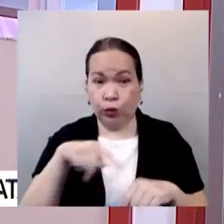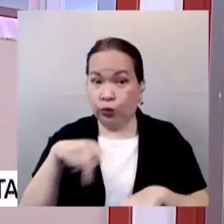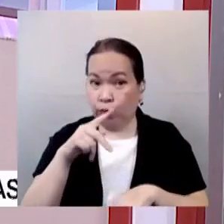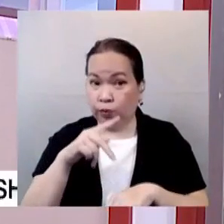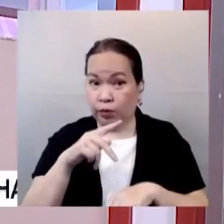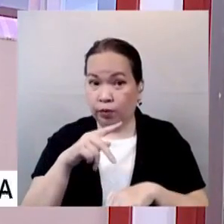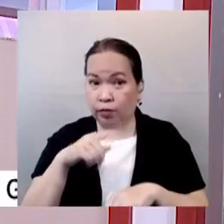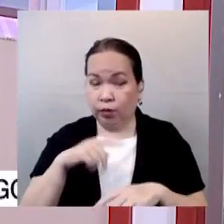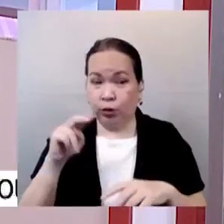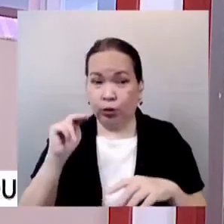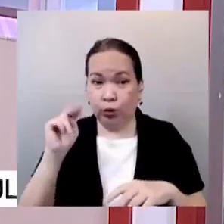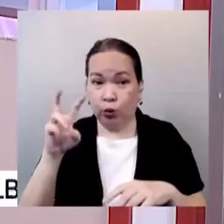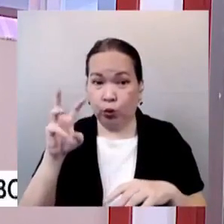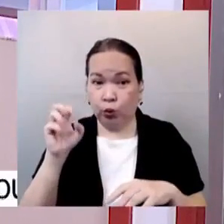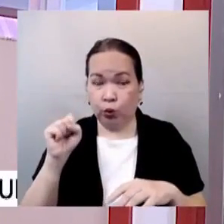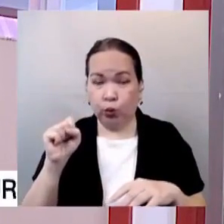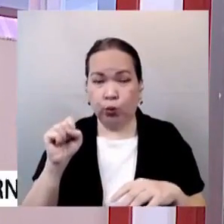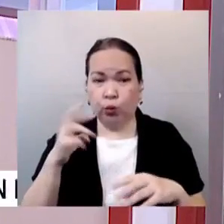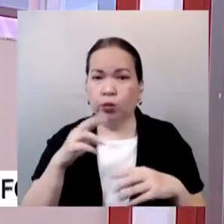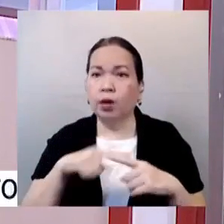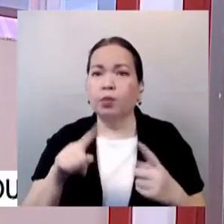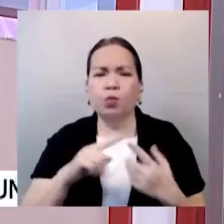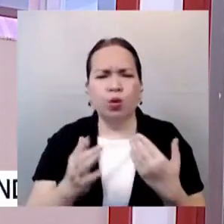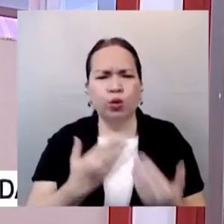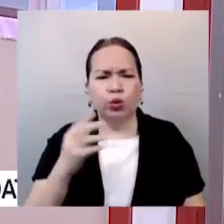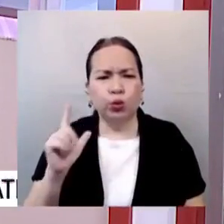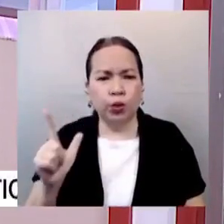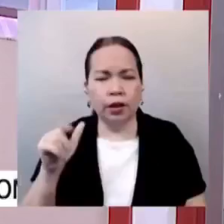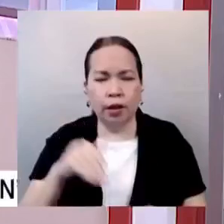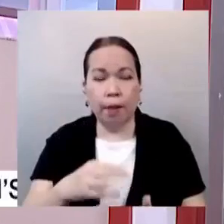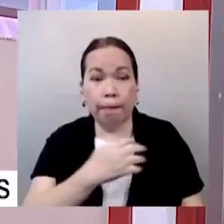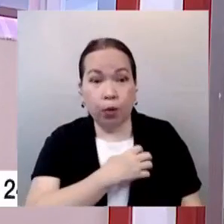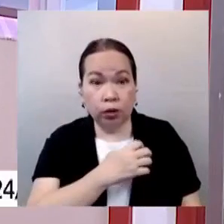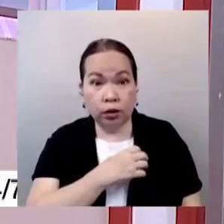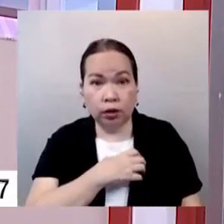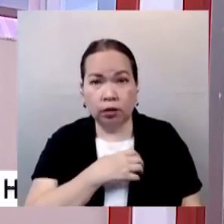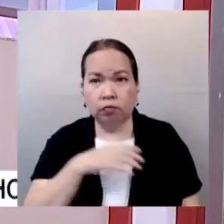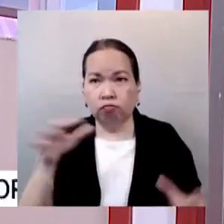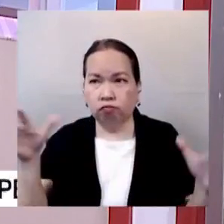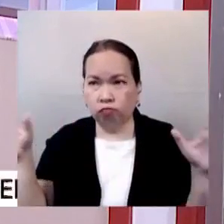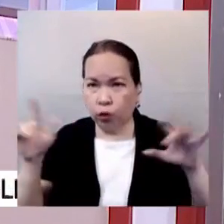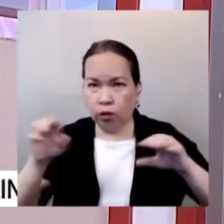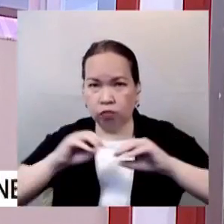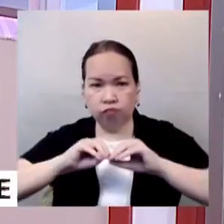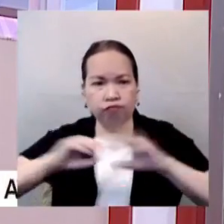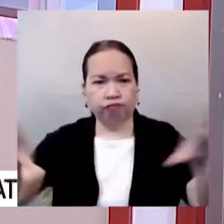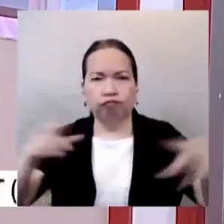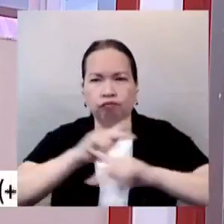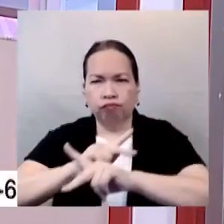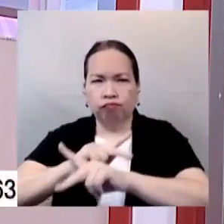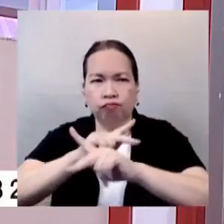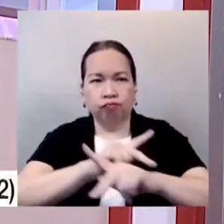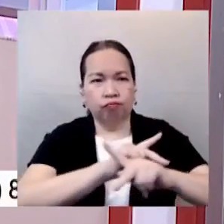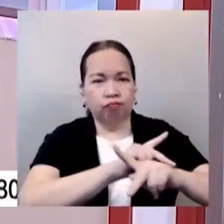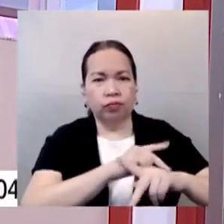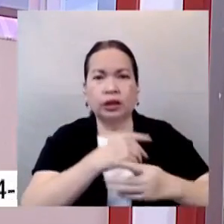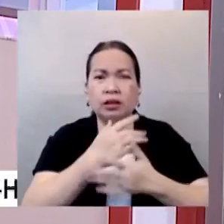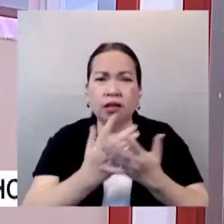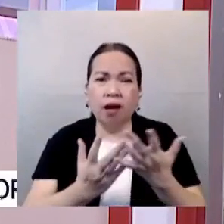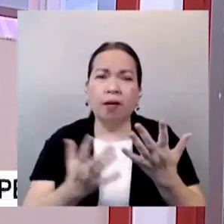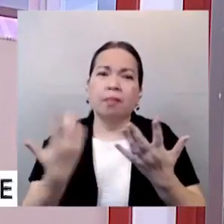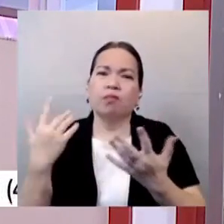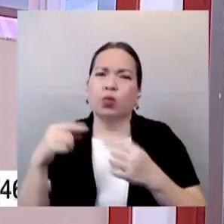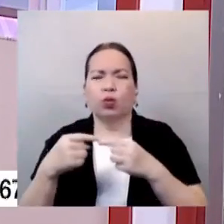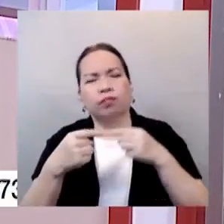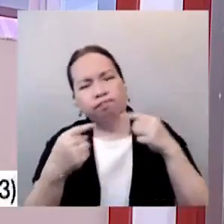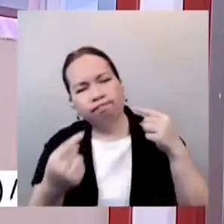force and other concerned agencies have been deployed to secure today's event in anticipation of demonstrations that will be held by critics of the Marcos